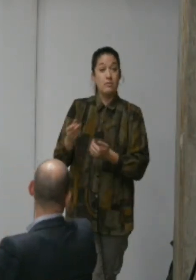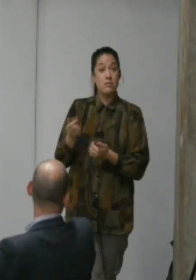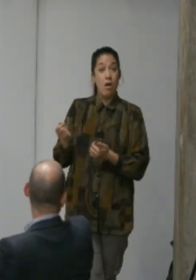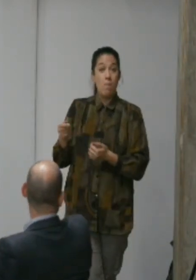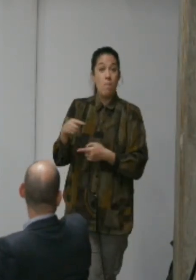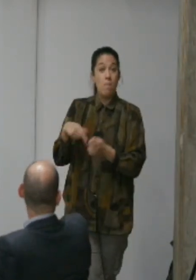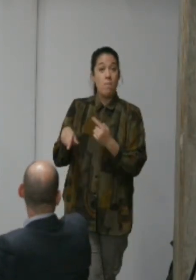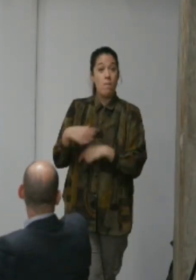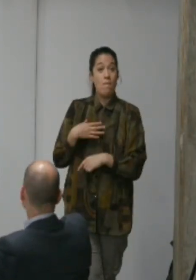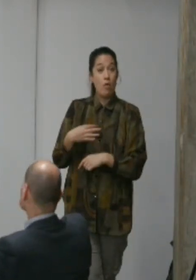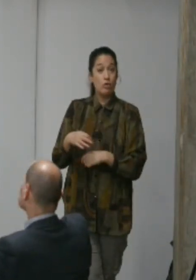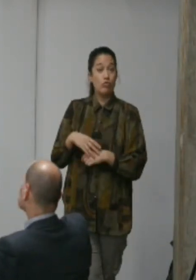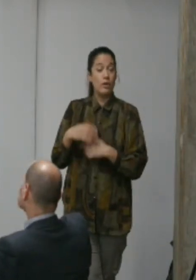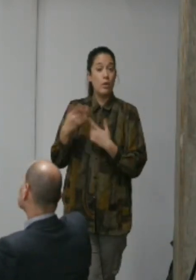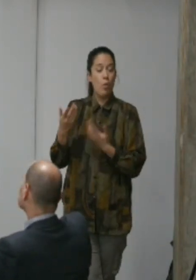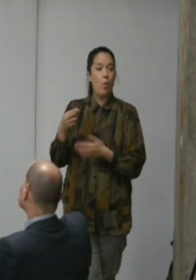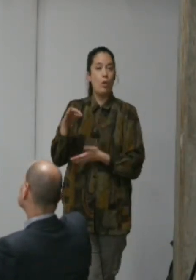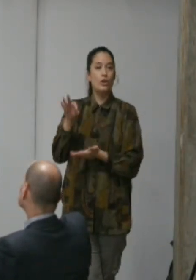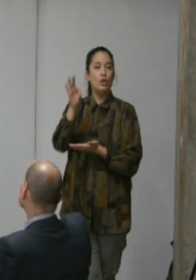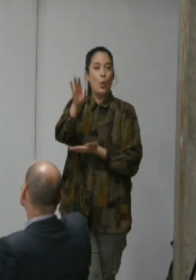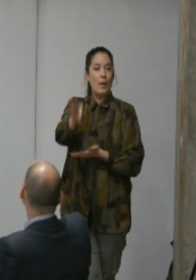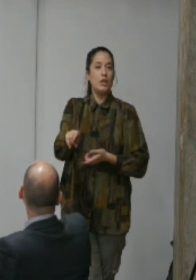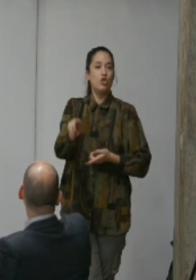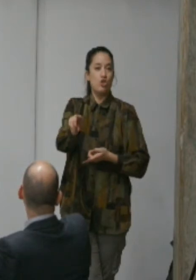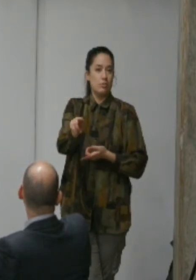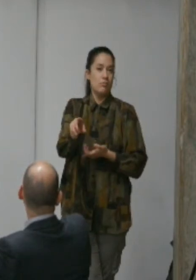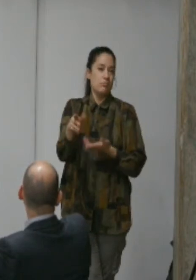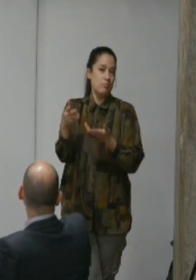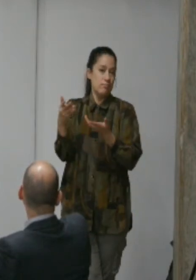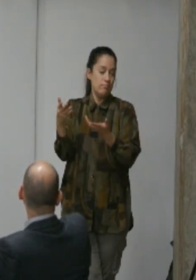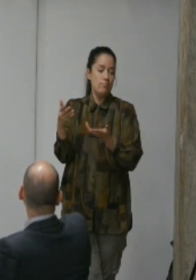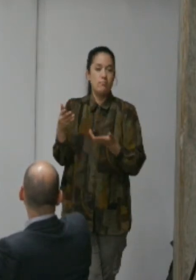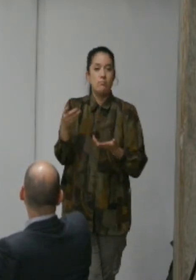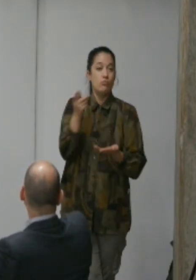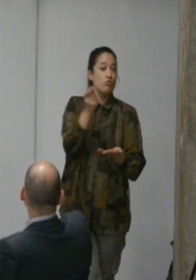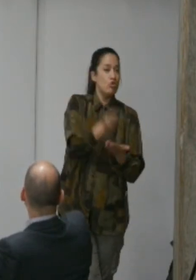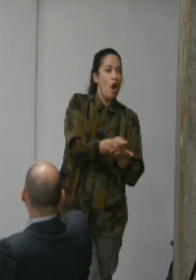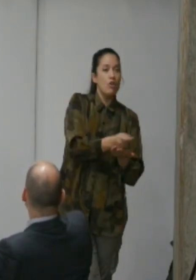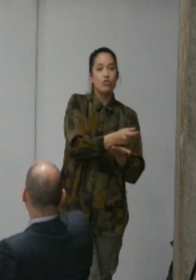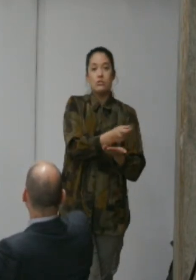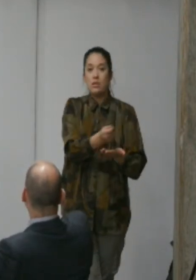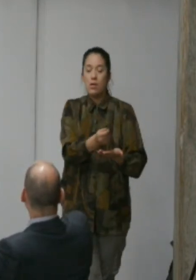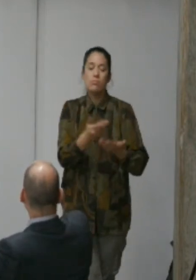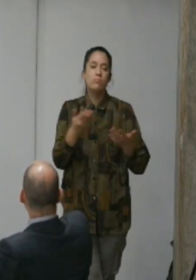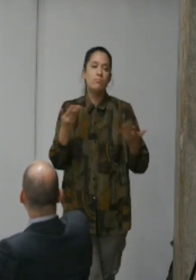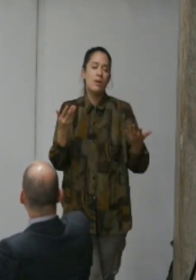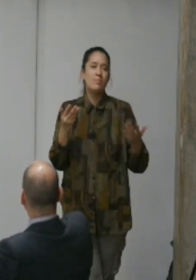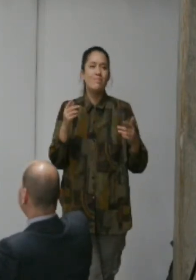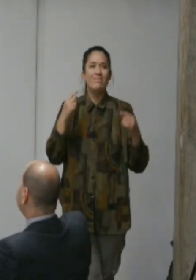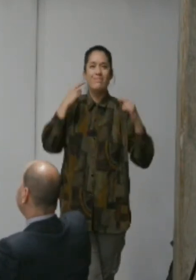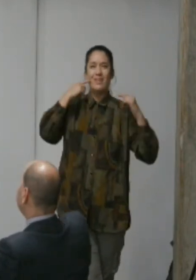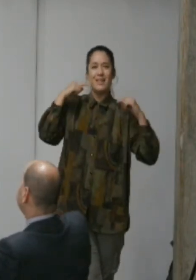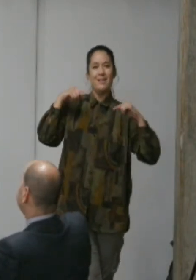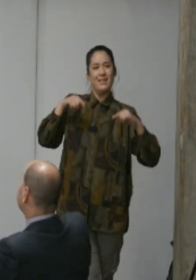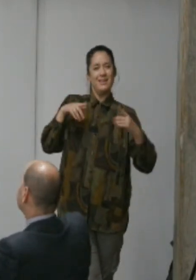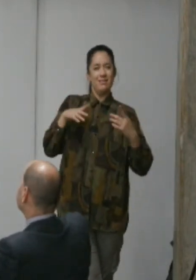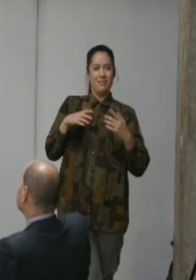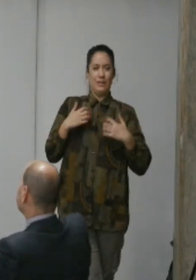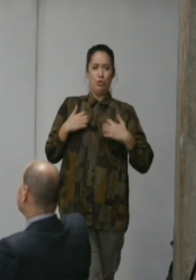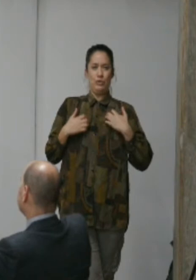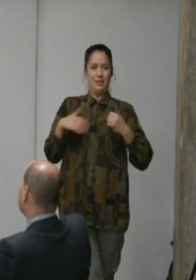know, donation-based, and then some people charge. But I think this is an interesting space because it also is thinking